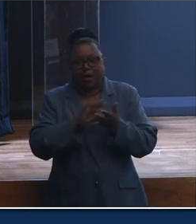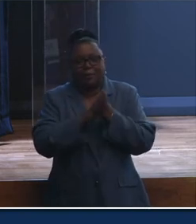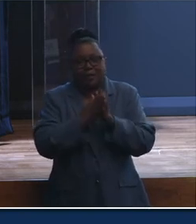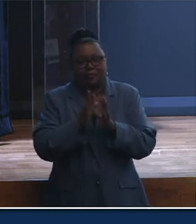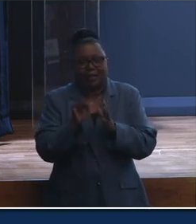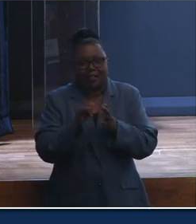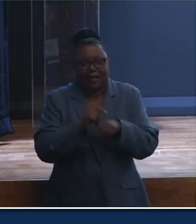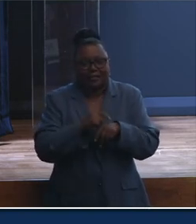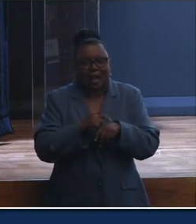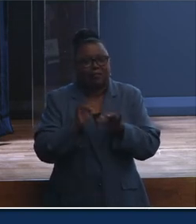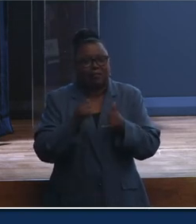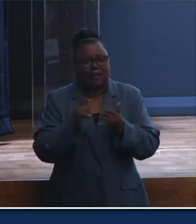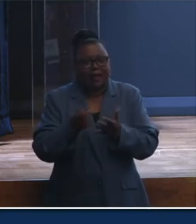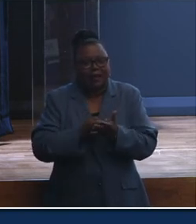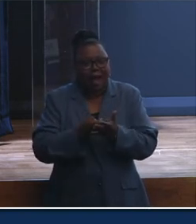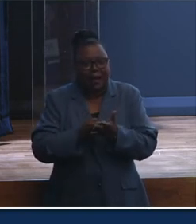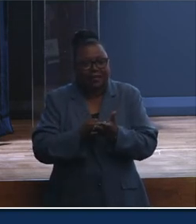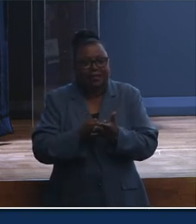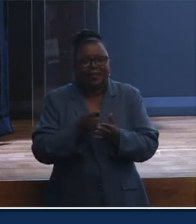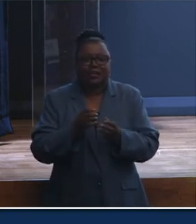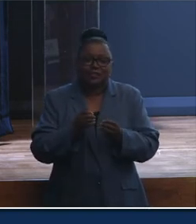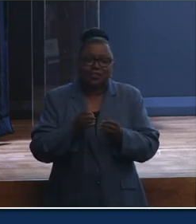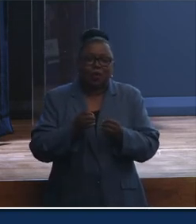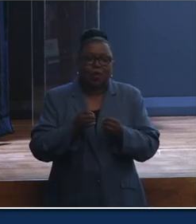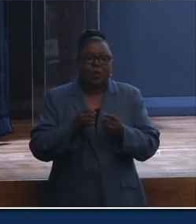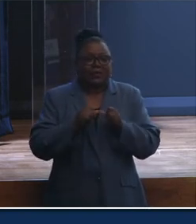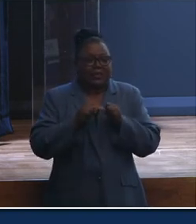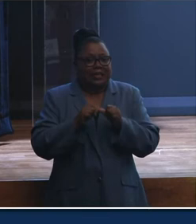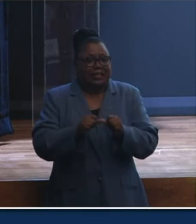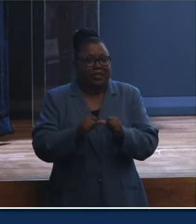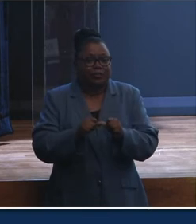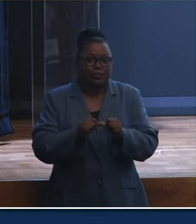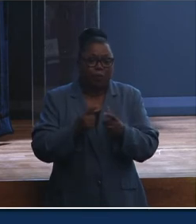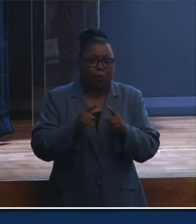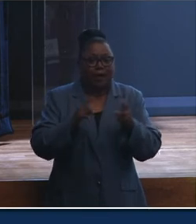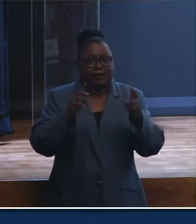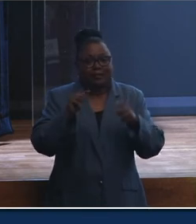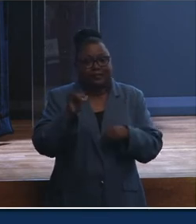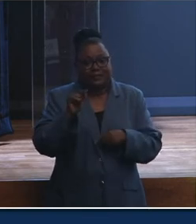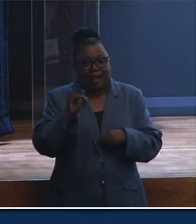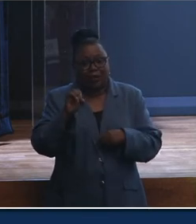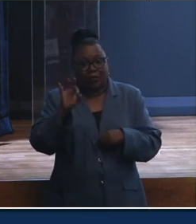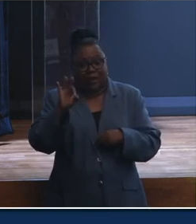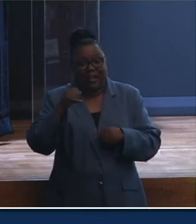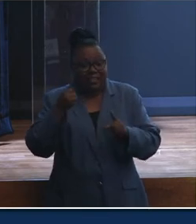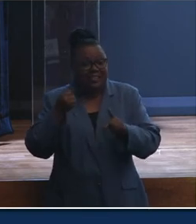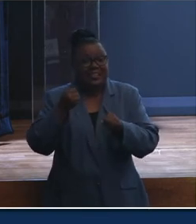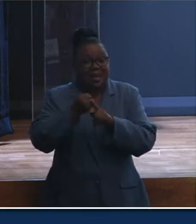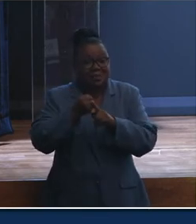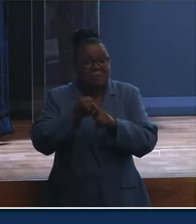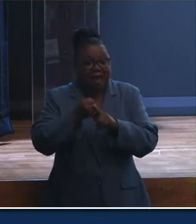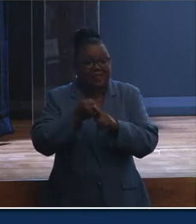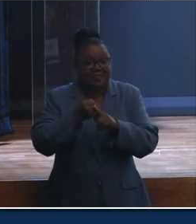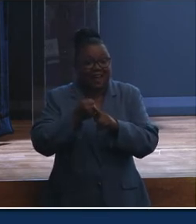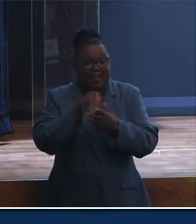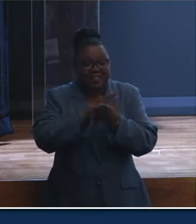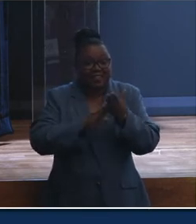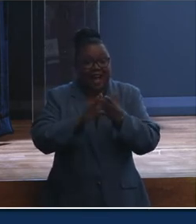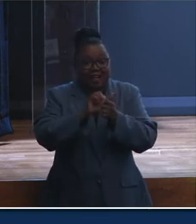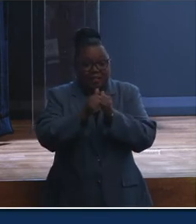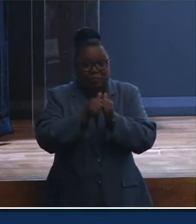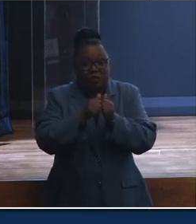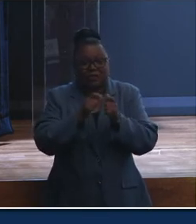at that time, mm-hmm. of playing hockey. And so to continue to, while Title IX has impacted, the college